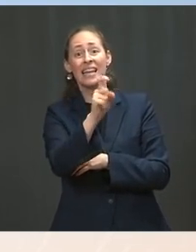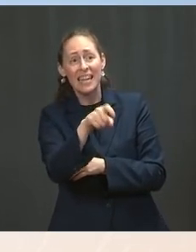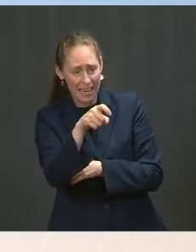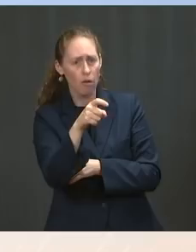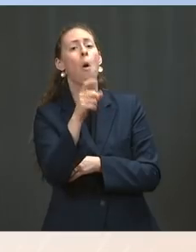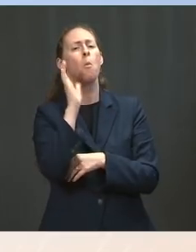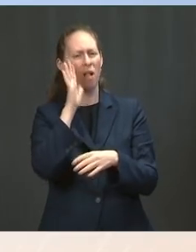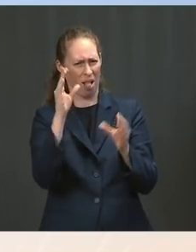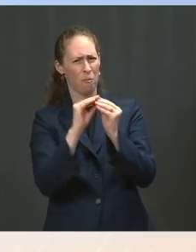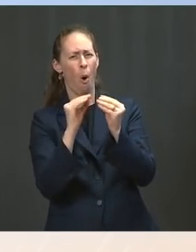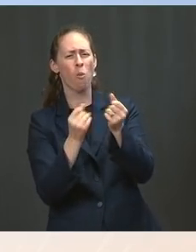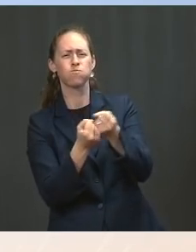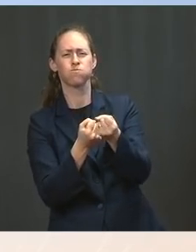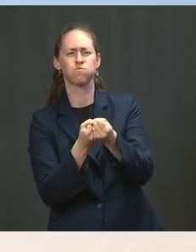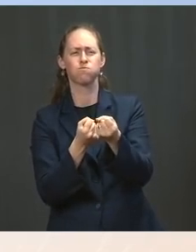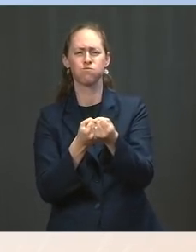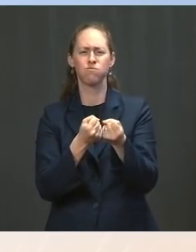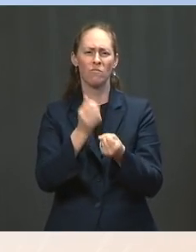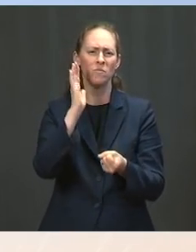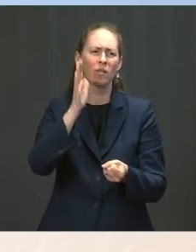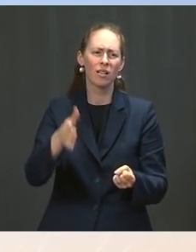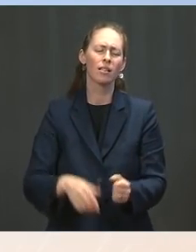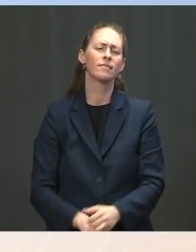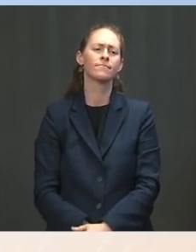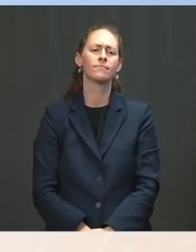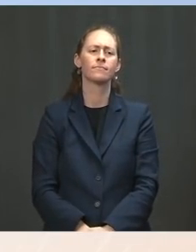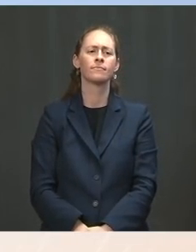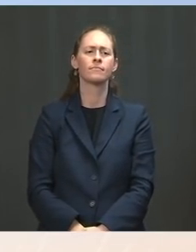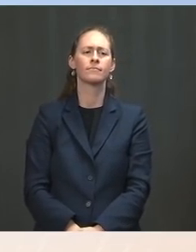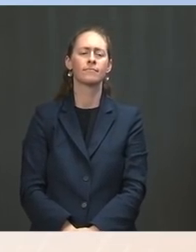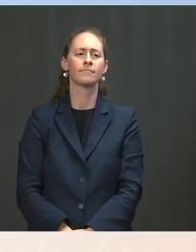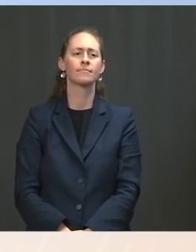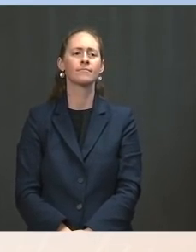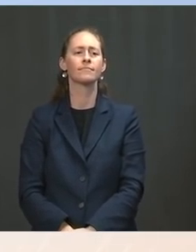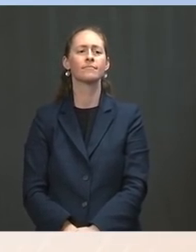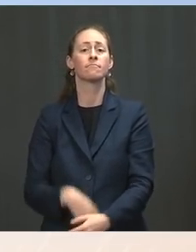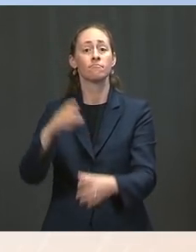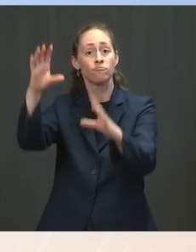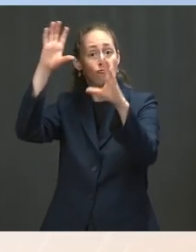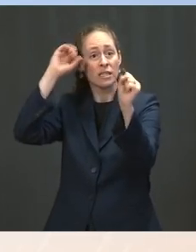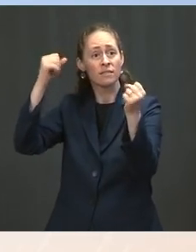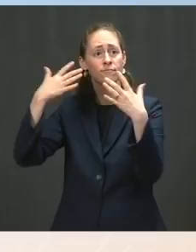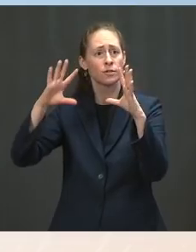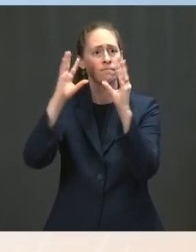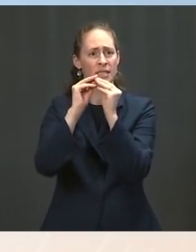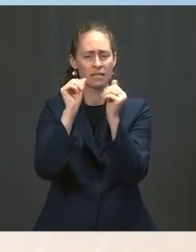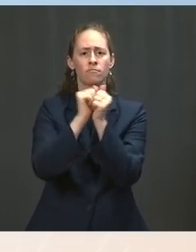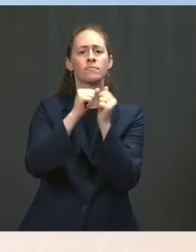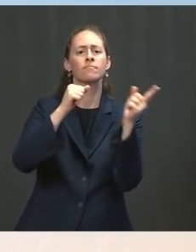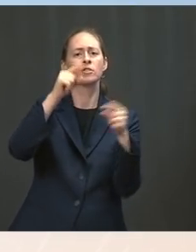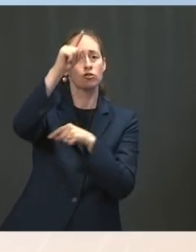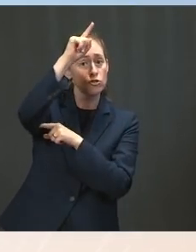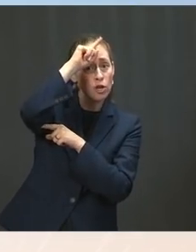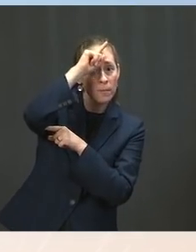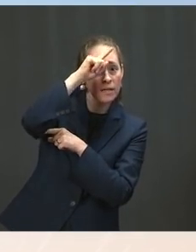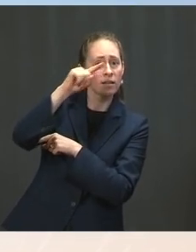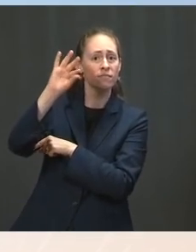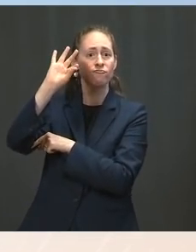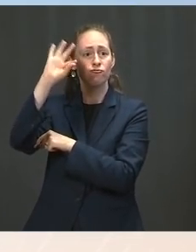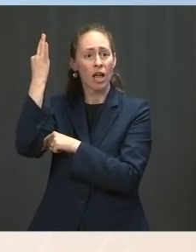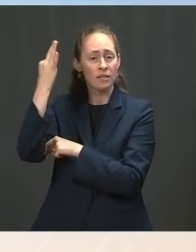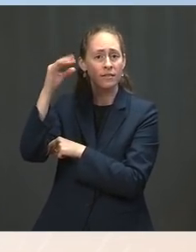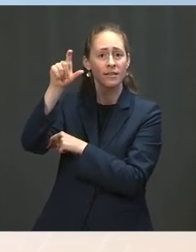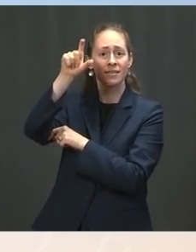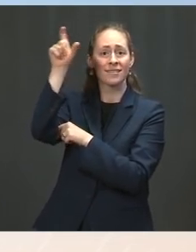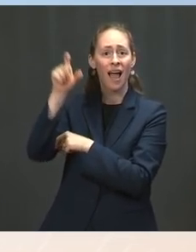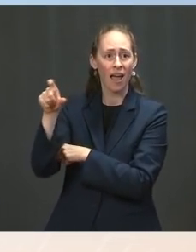now with the British Prime Minister. He has spoken with the German Chancellor, the French President, the Spanish President, the Italian Prime Minister,